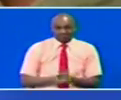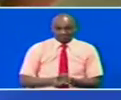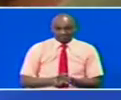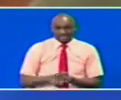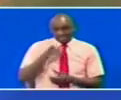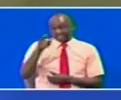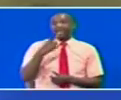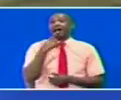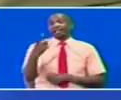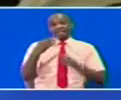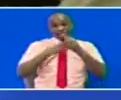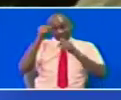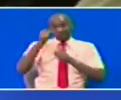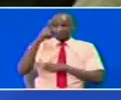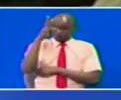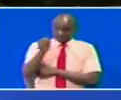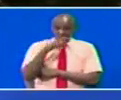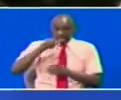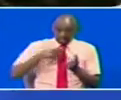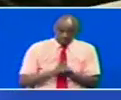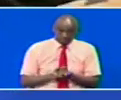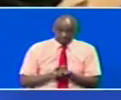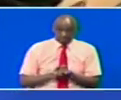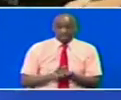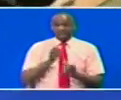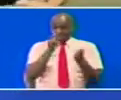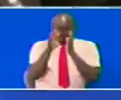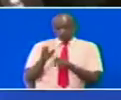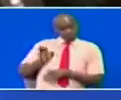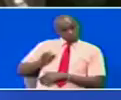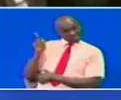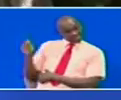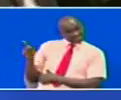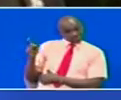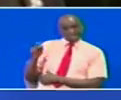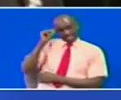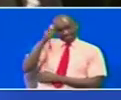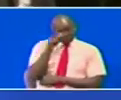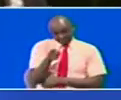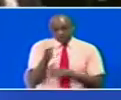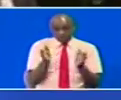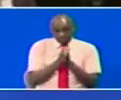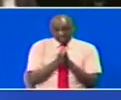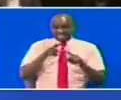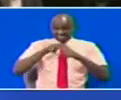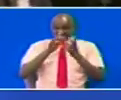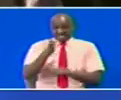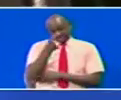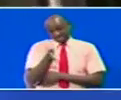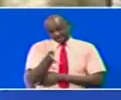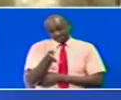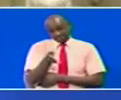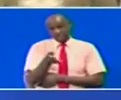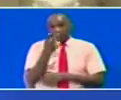of 185 kilometers per hour. Pilot Lieutenant Nismat Mutindi Mutua and Flight Engineer Sergeant Anne